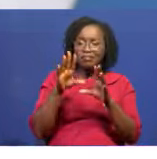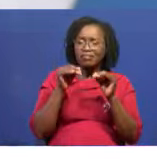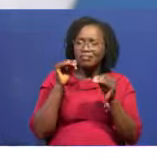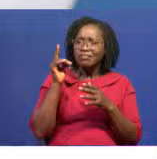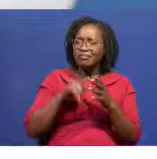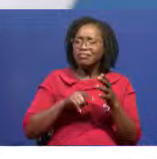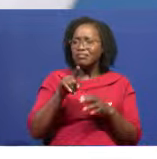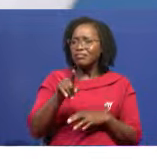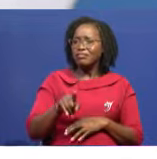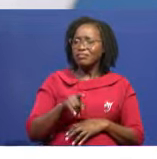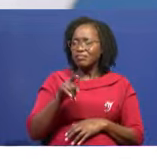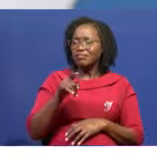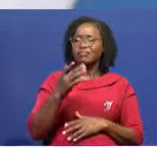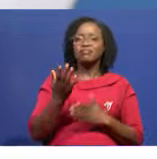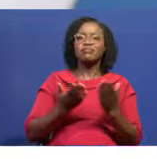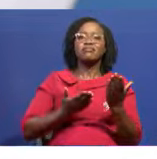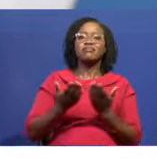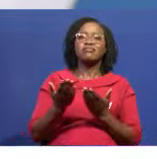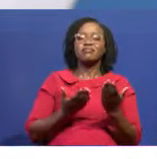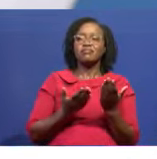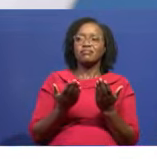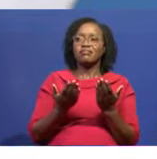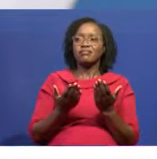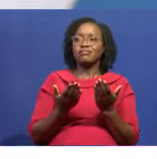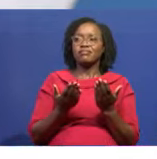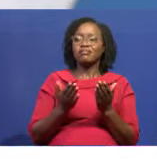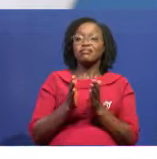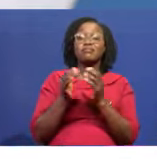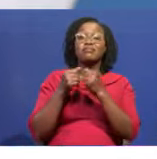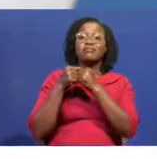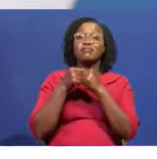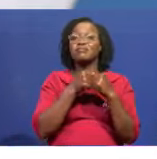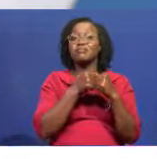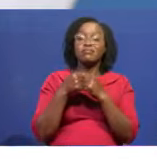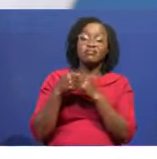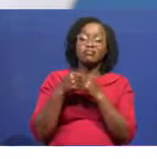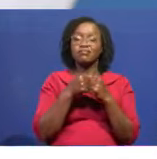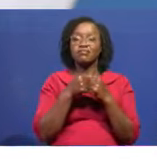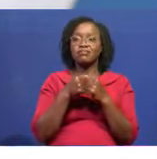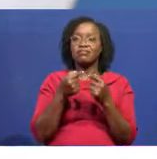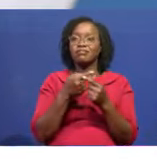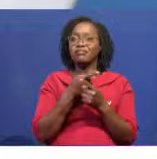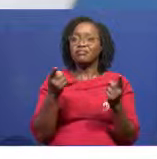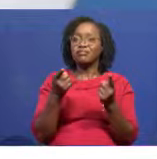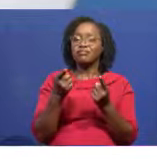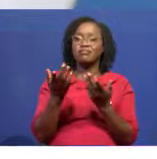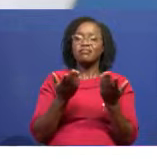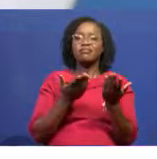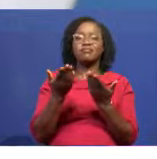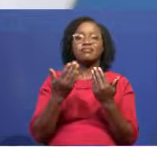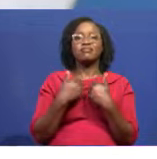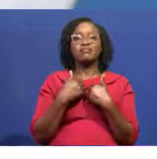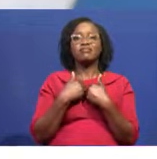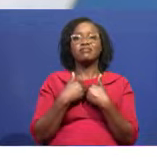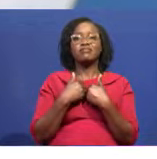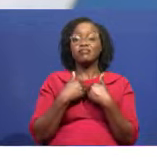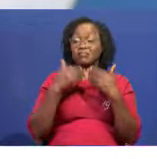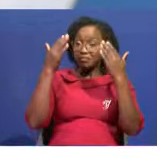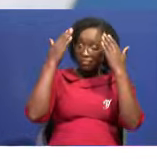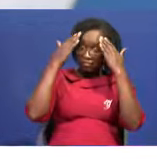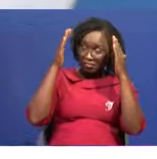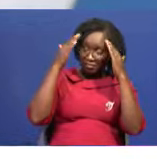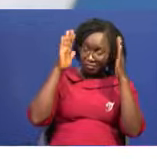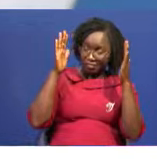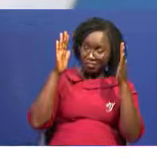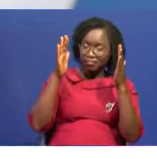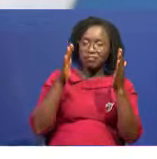receive in terms of service delivery. And therefore, the big challenge is on those who are delivering those services. Are you aware that